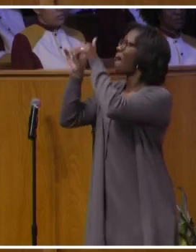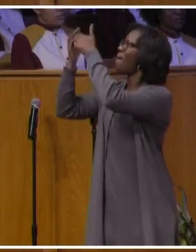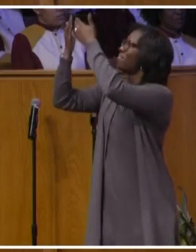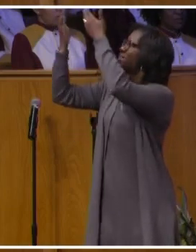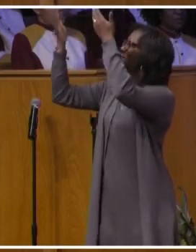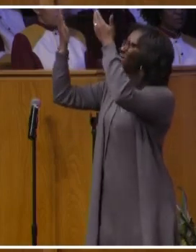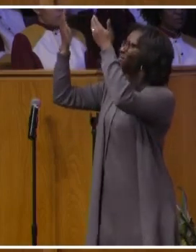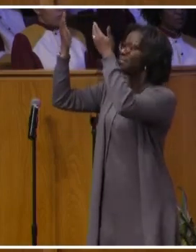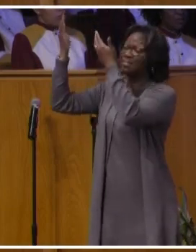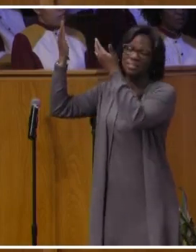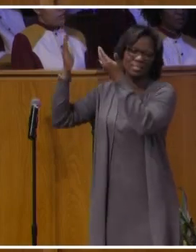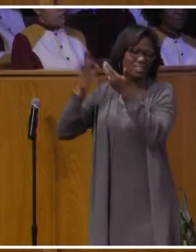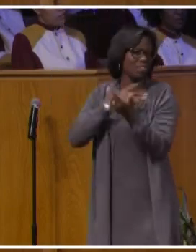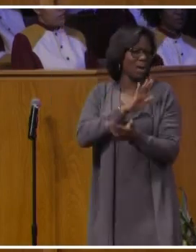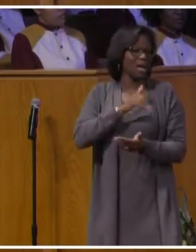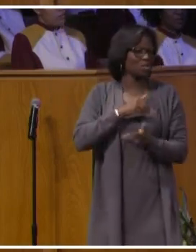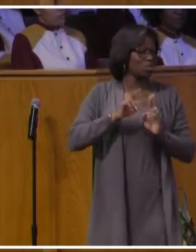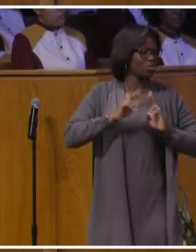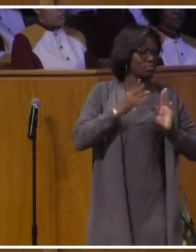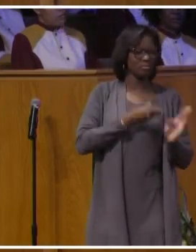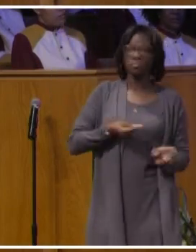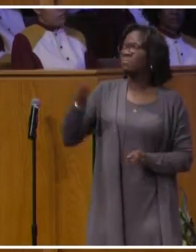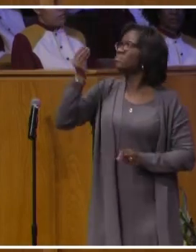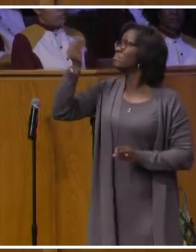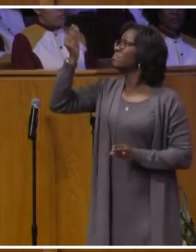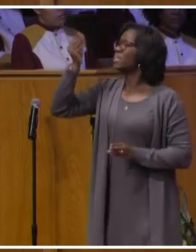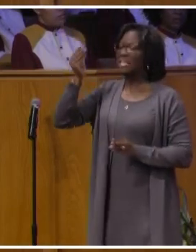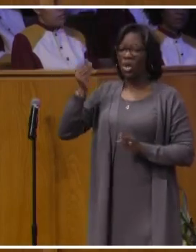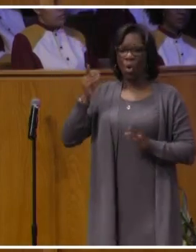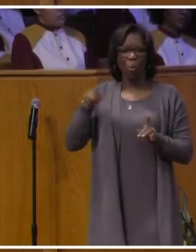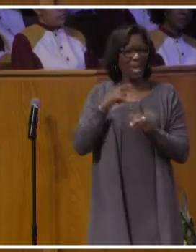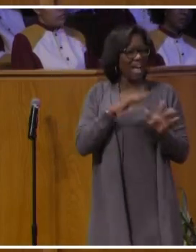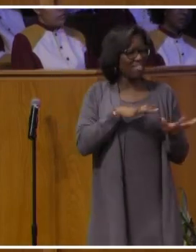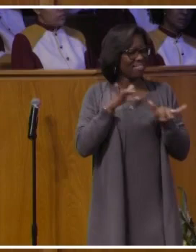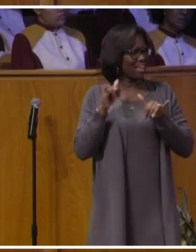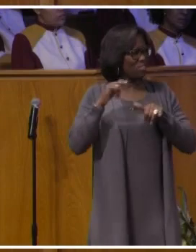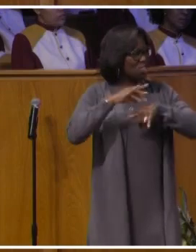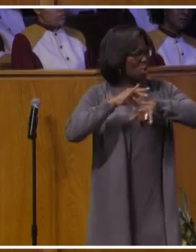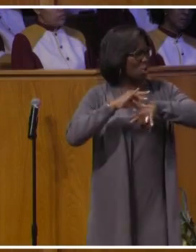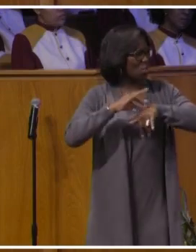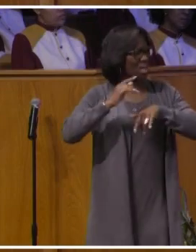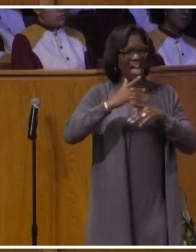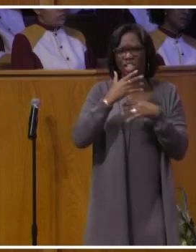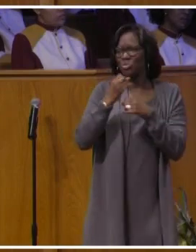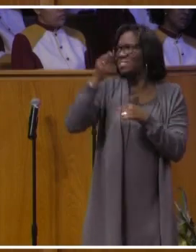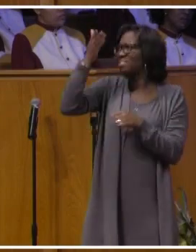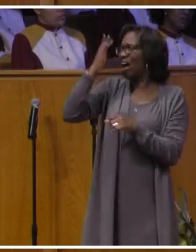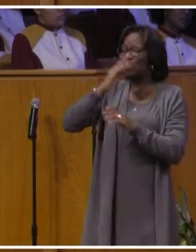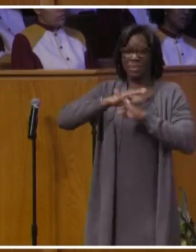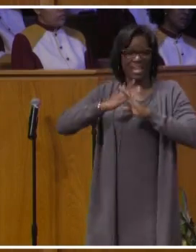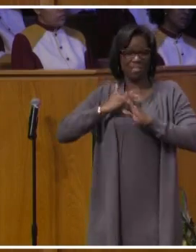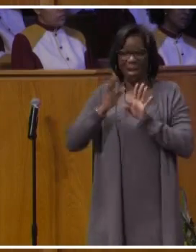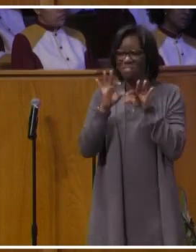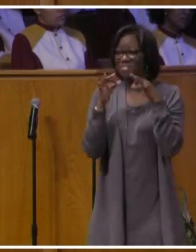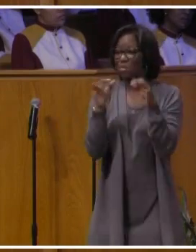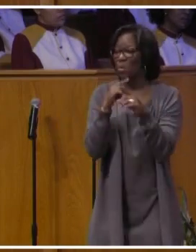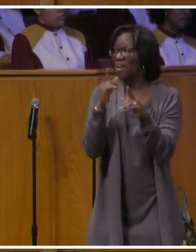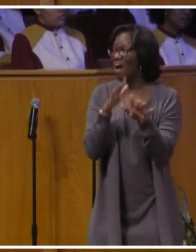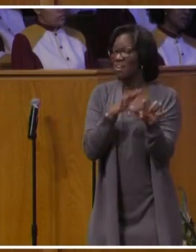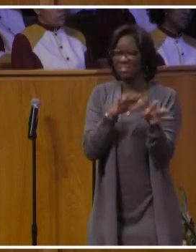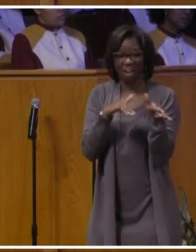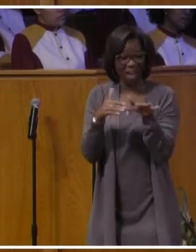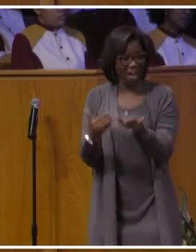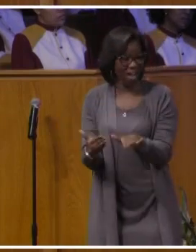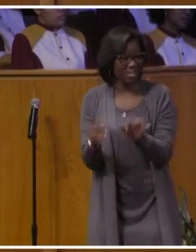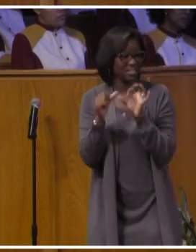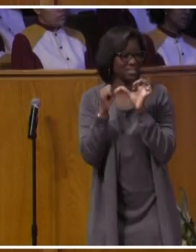I trust God to watch over my family when I'm gone. I trust God to